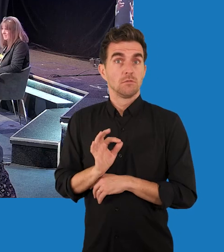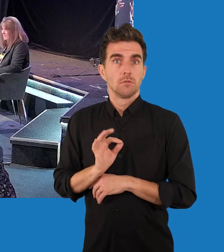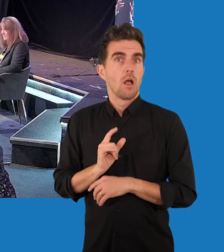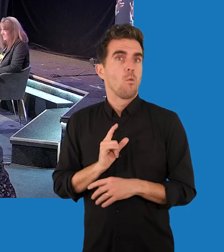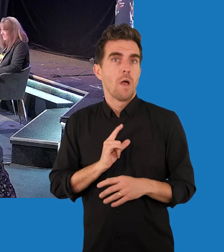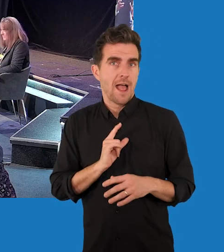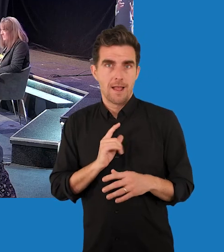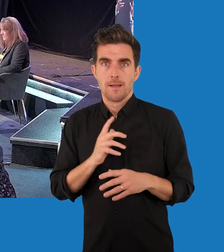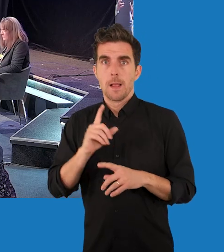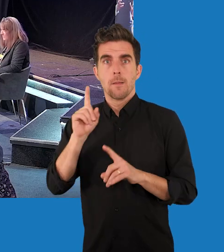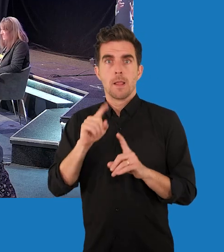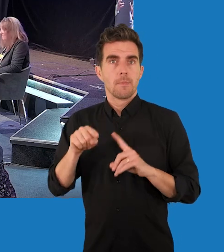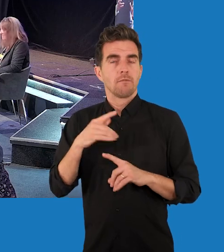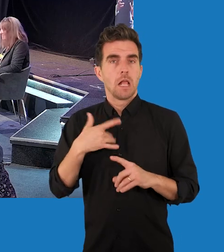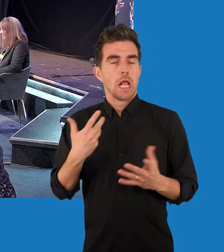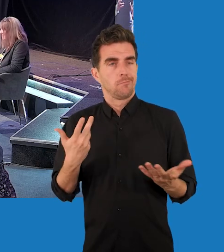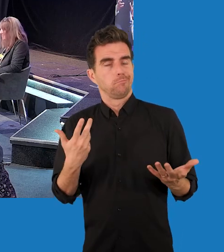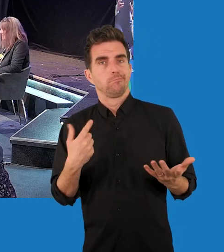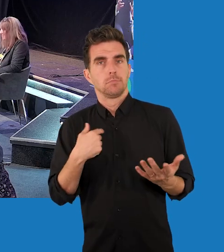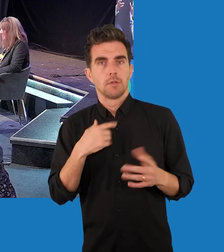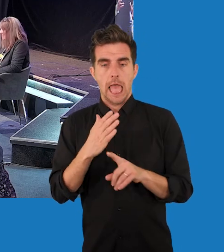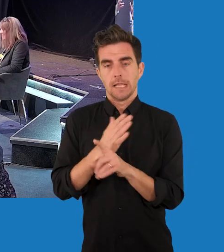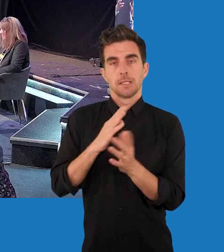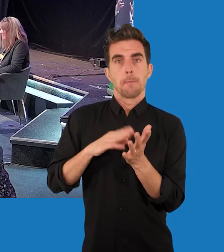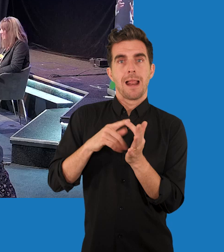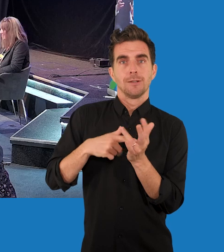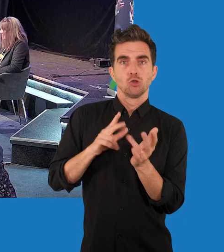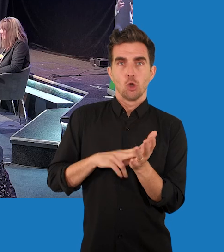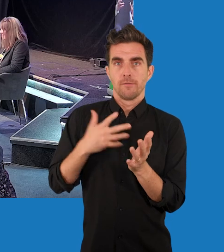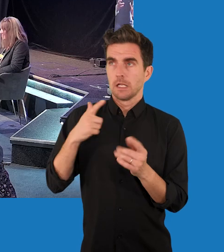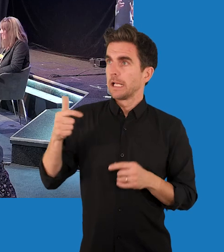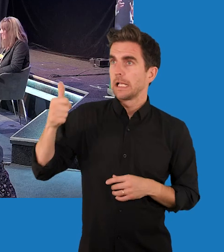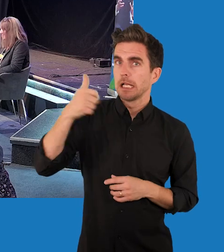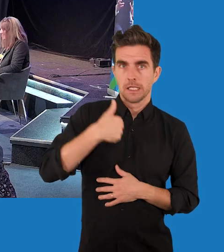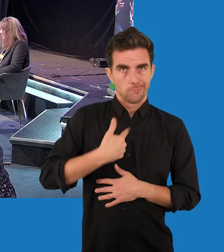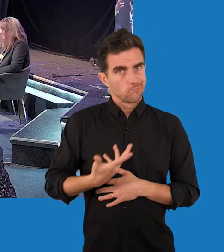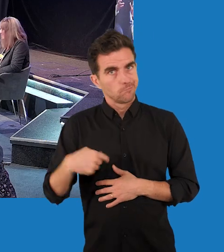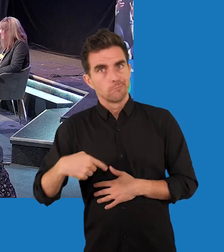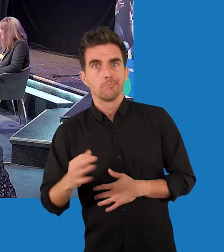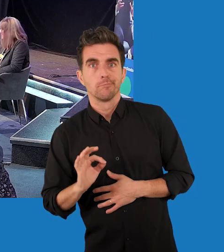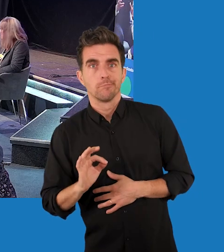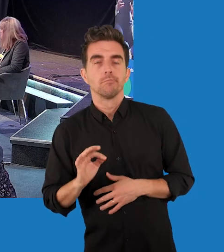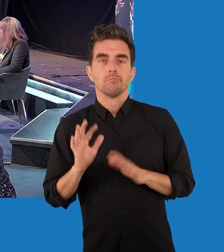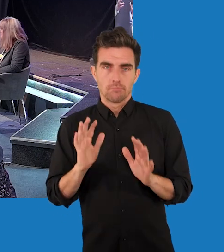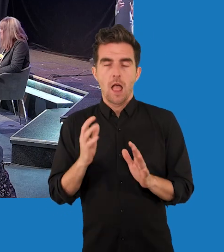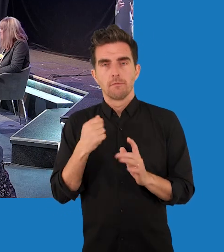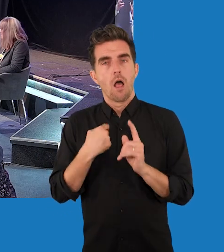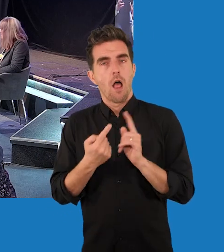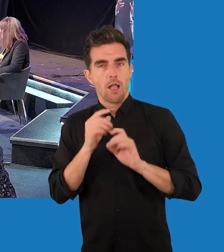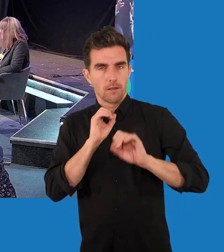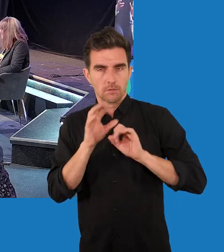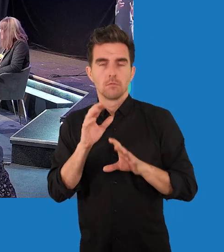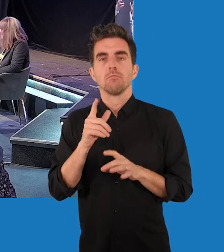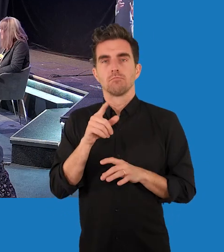London. And that's one of the reasons why the people in East Merton feel left behind. But then there's the